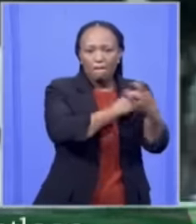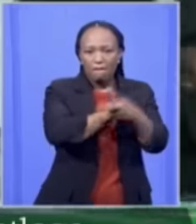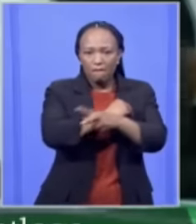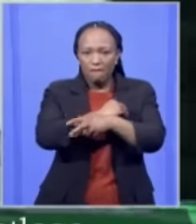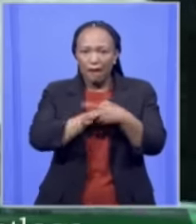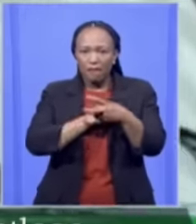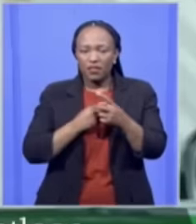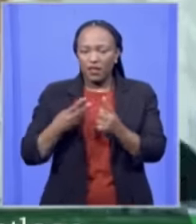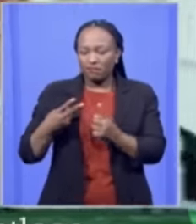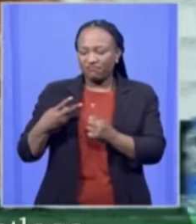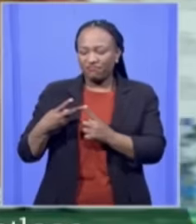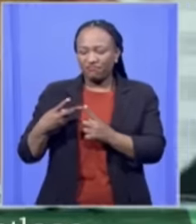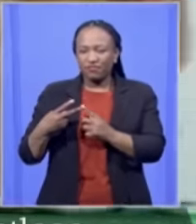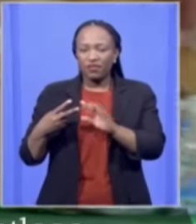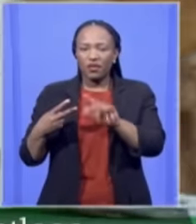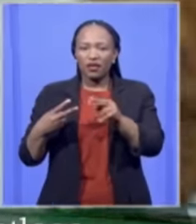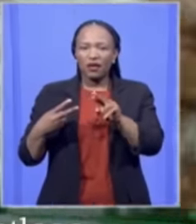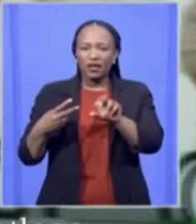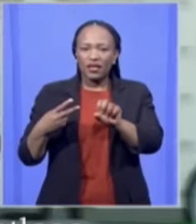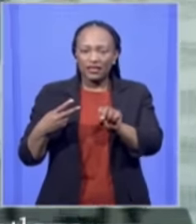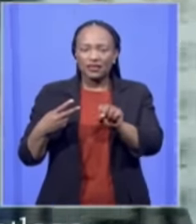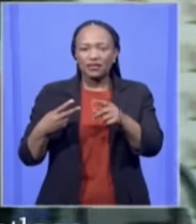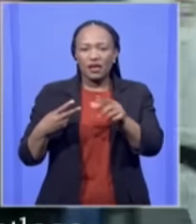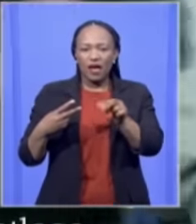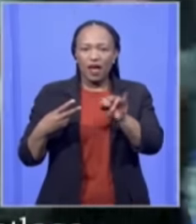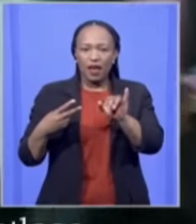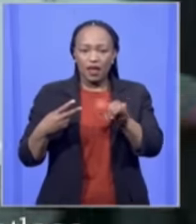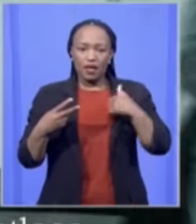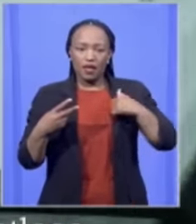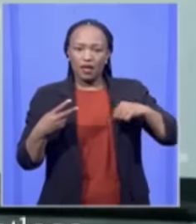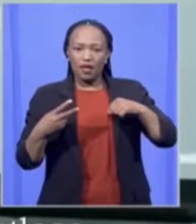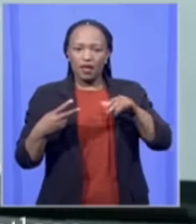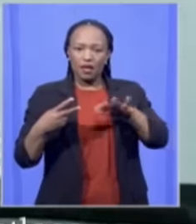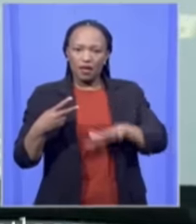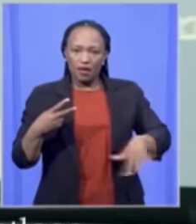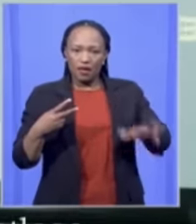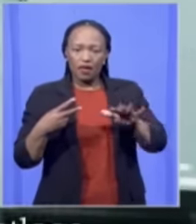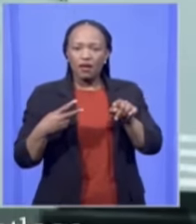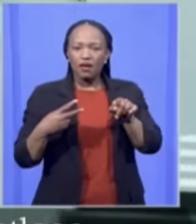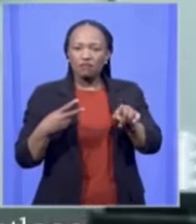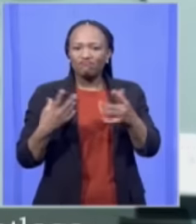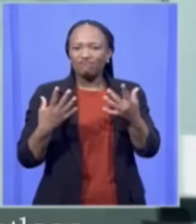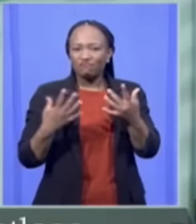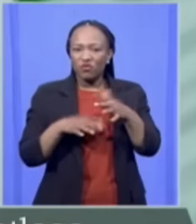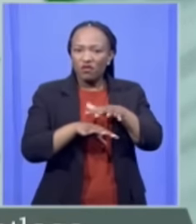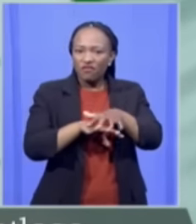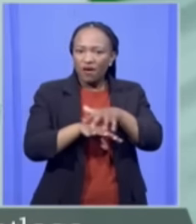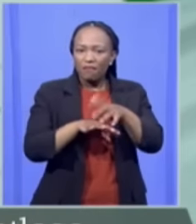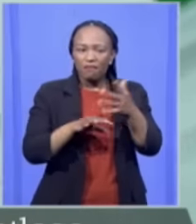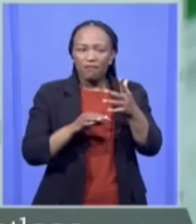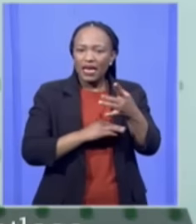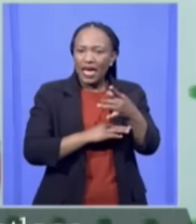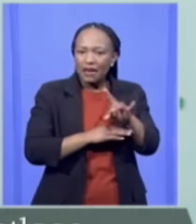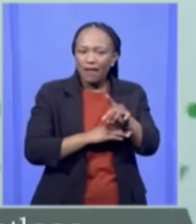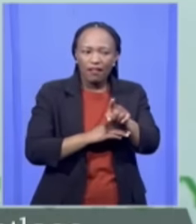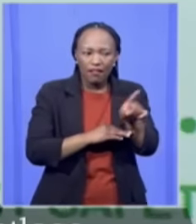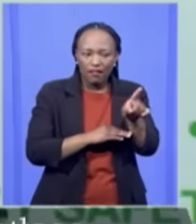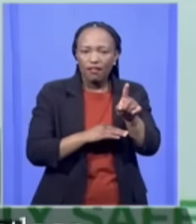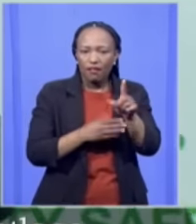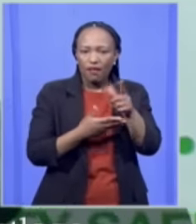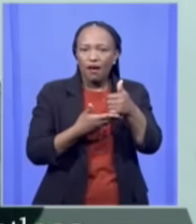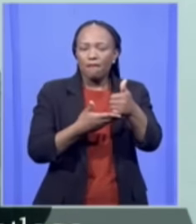kwa profenseng eo. Se tshwenya bothati ba temothuo jaaka e le yona e rotloetsang ikonomi ya profense. Gape